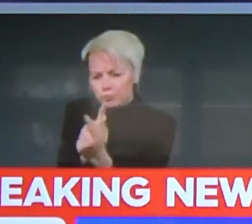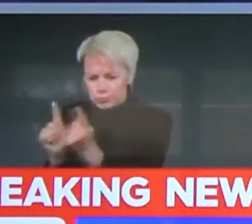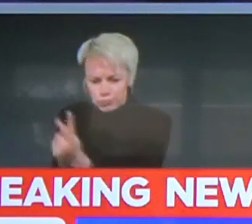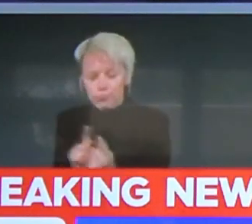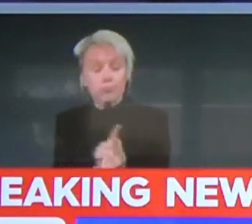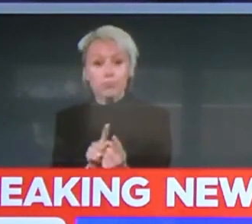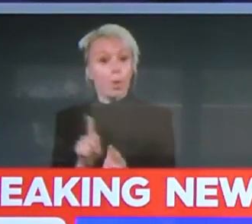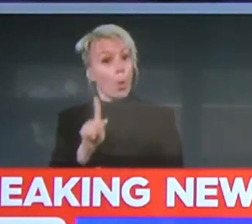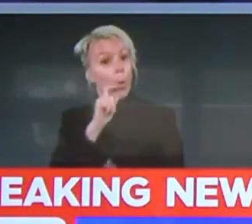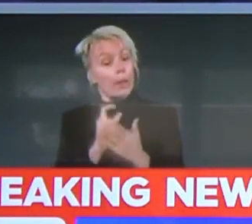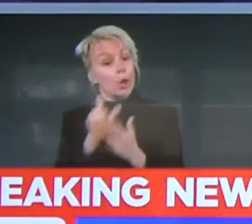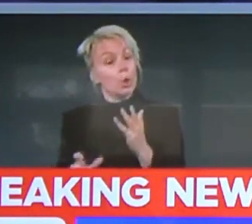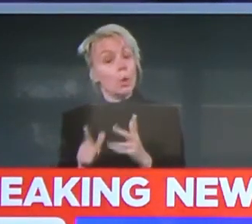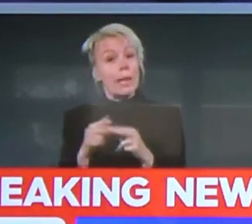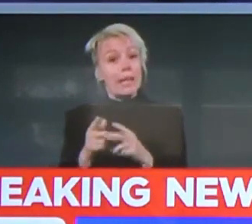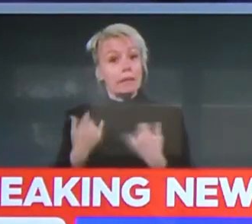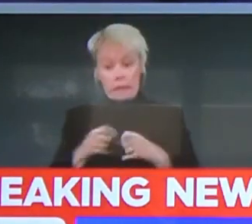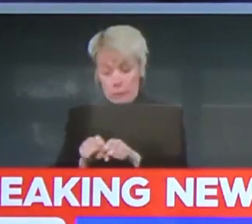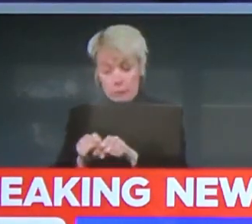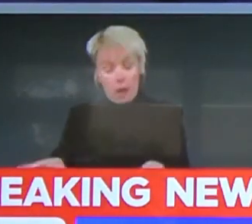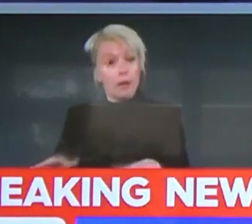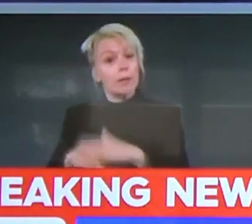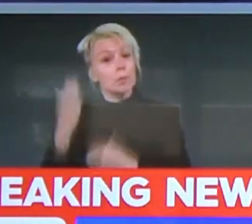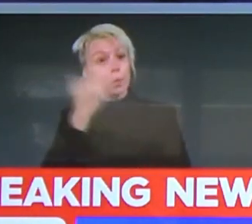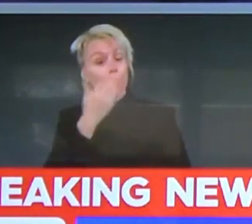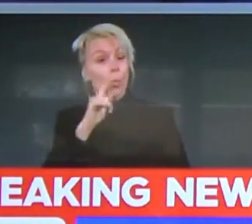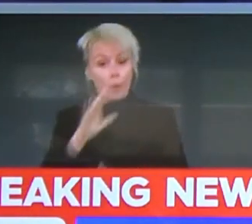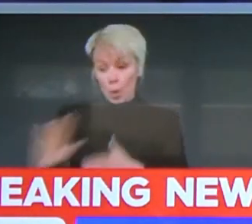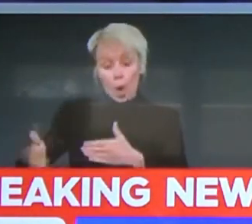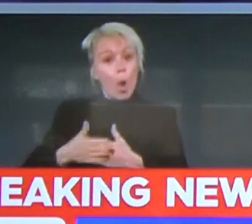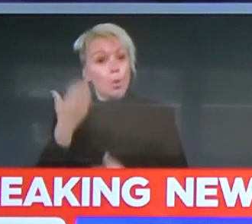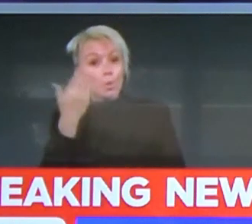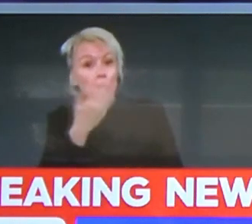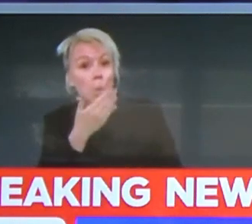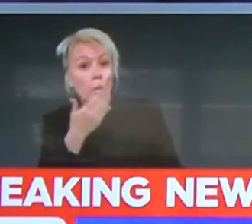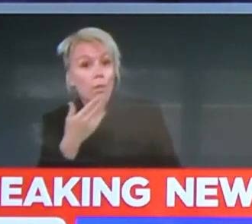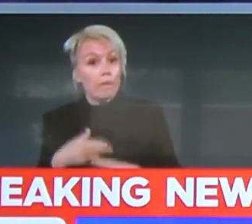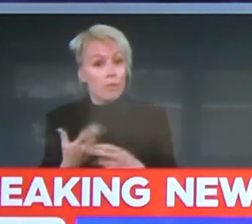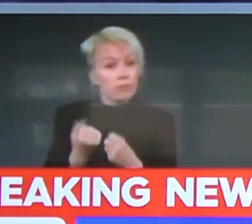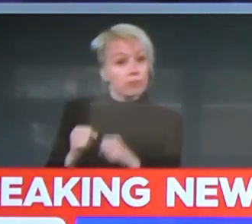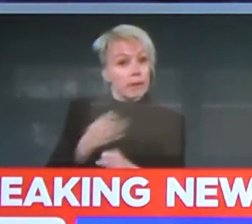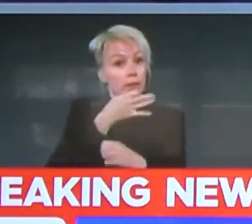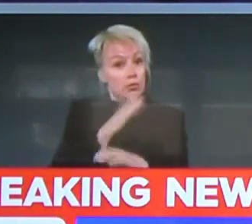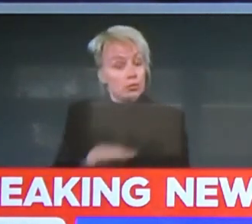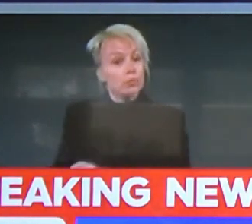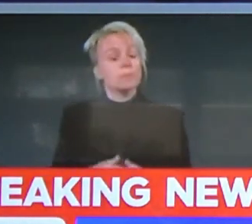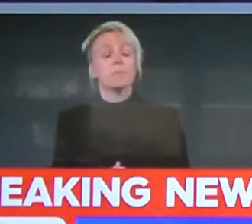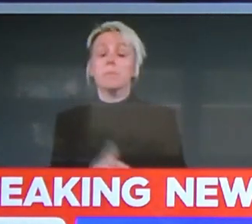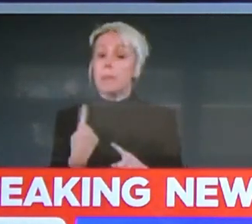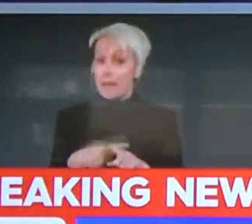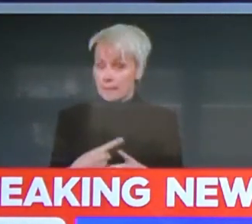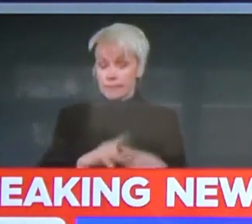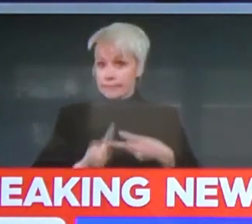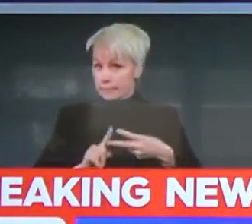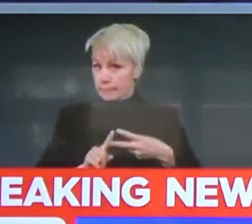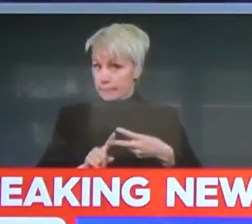outbreak at a school? Does it close down and just keep it going to get it through the children's population? And Prime Minister,